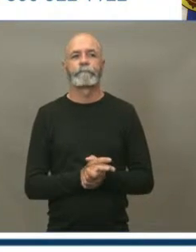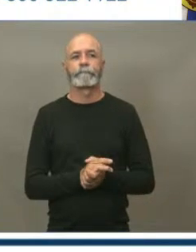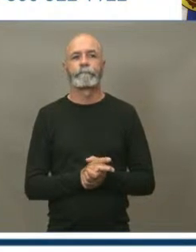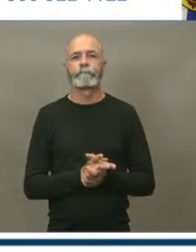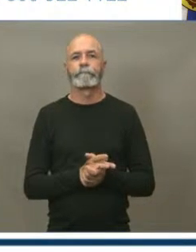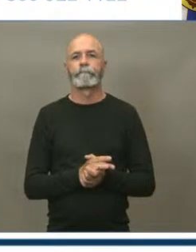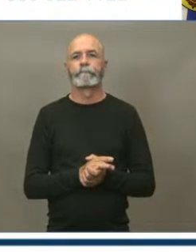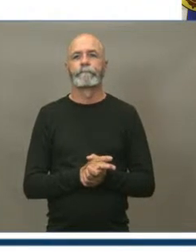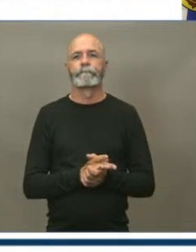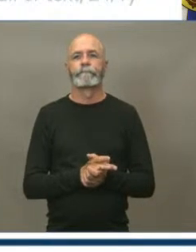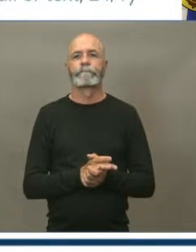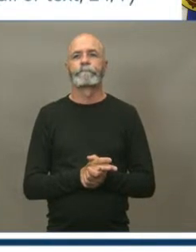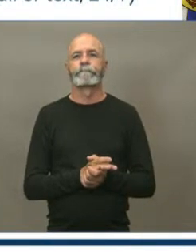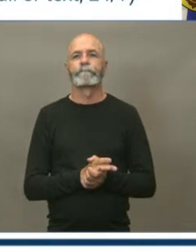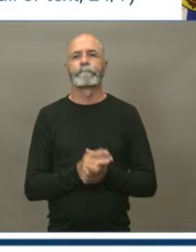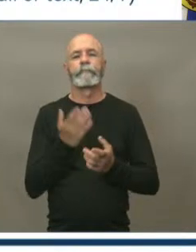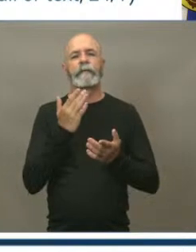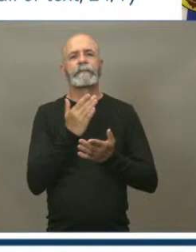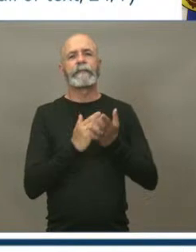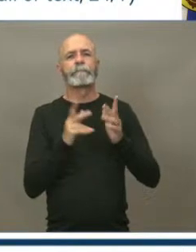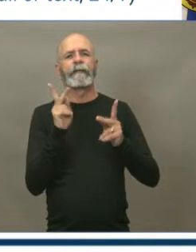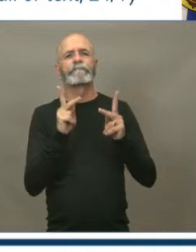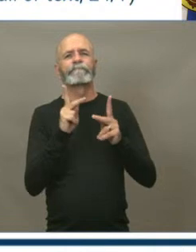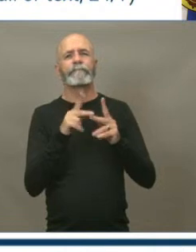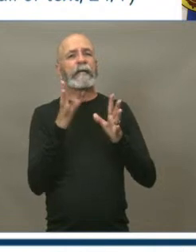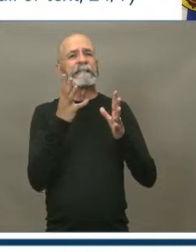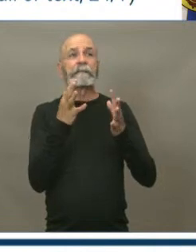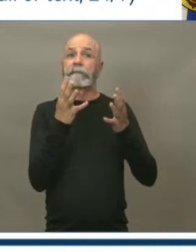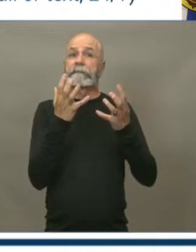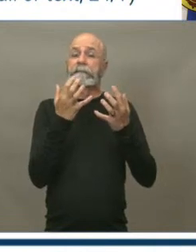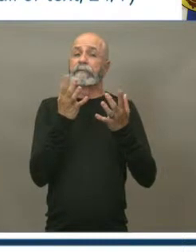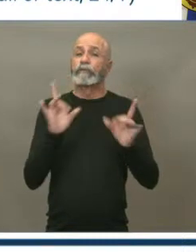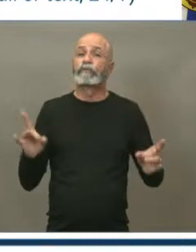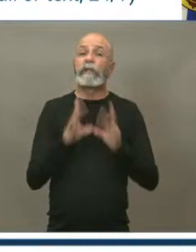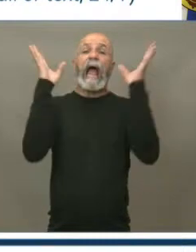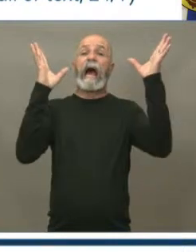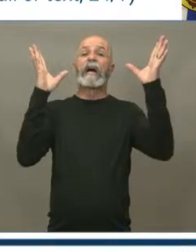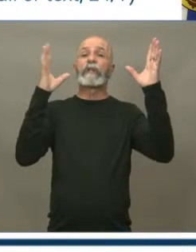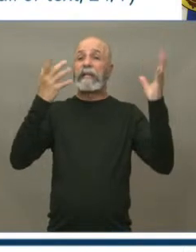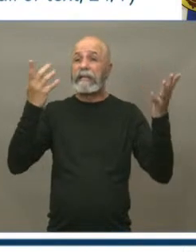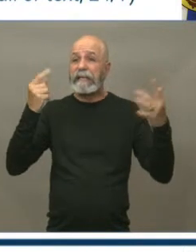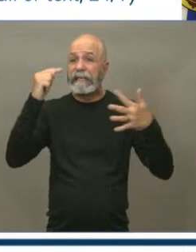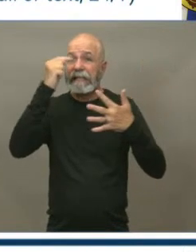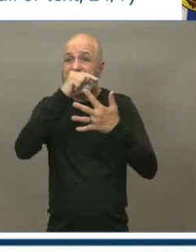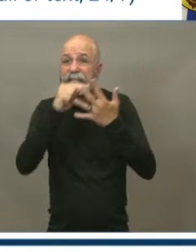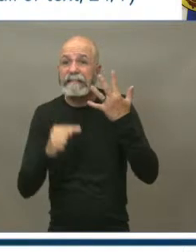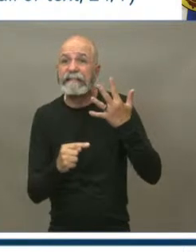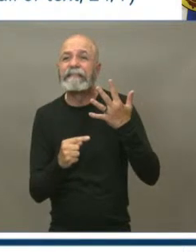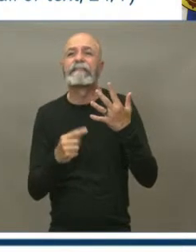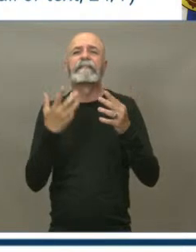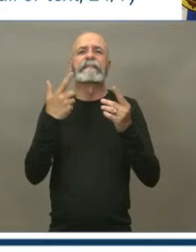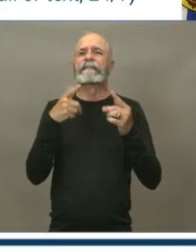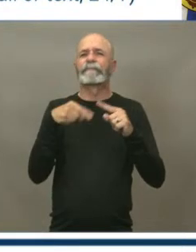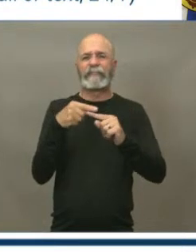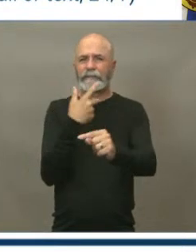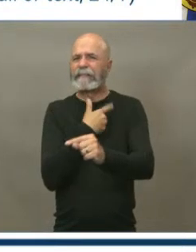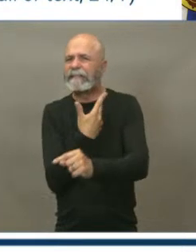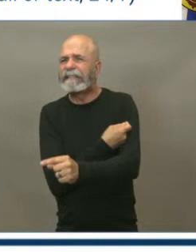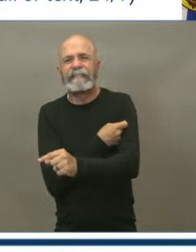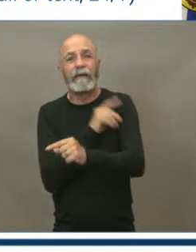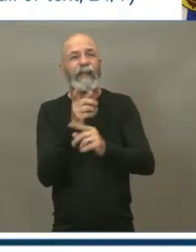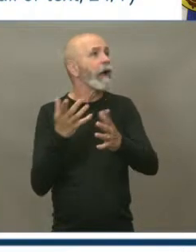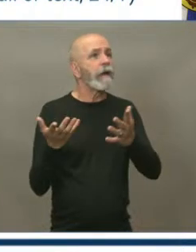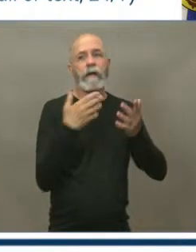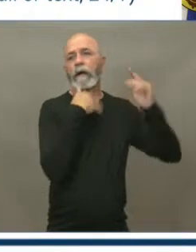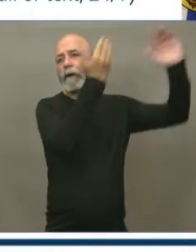family care, were out of the province when they first got a dose of COVID vaccine and have since returned home to Nova Scotia. They feel that they're falling